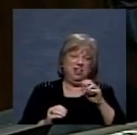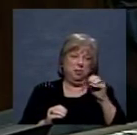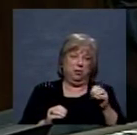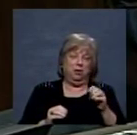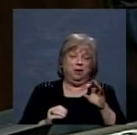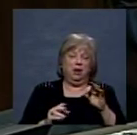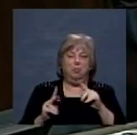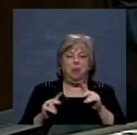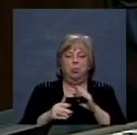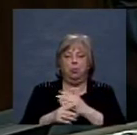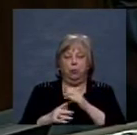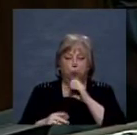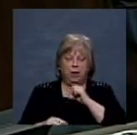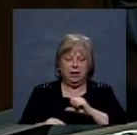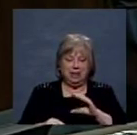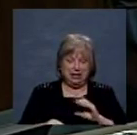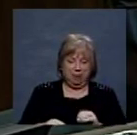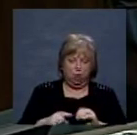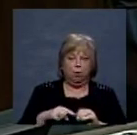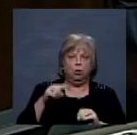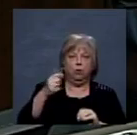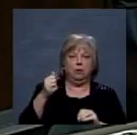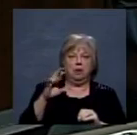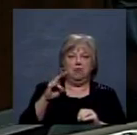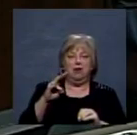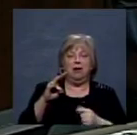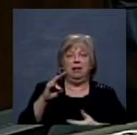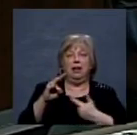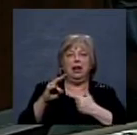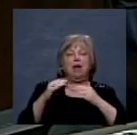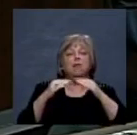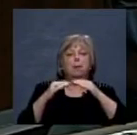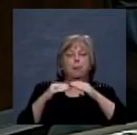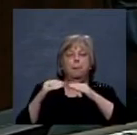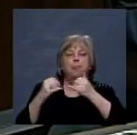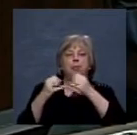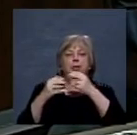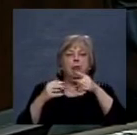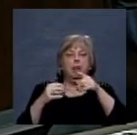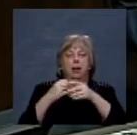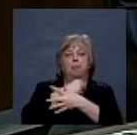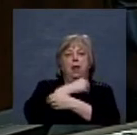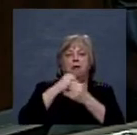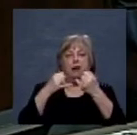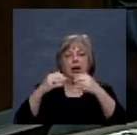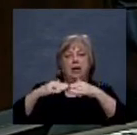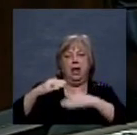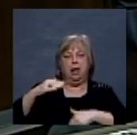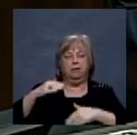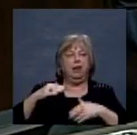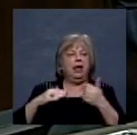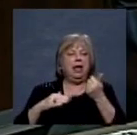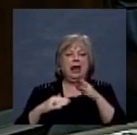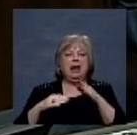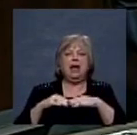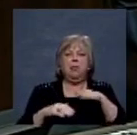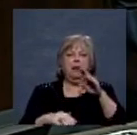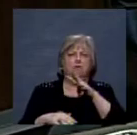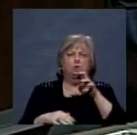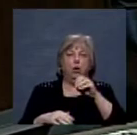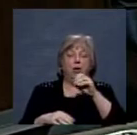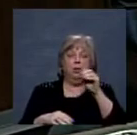ages of 0 to 17 that live below the poverty rate, below poverty line. Anything above 40% is considered extreme by the